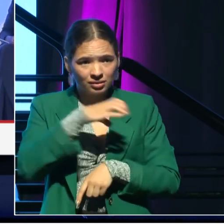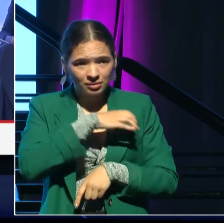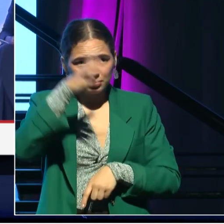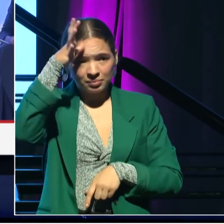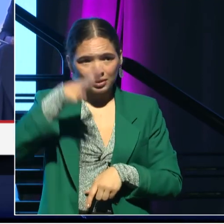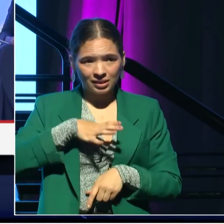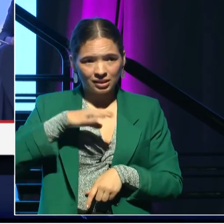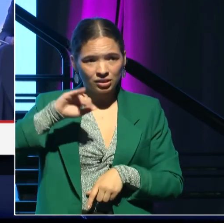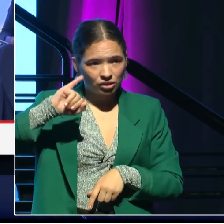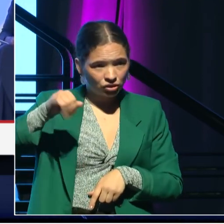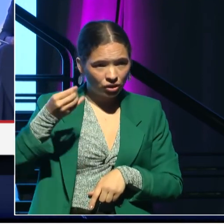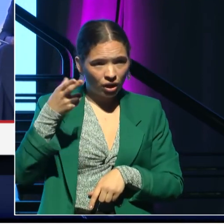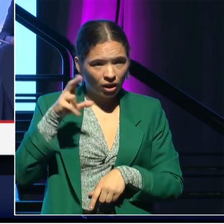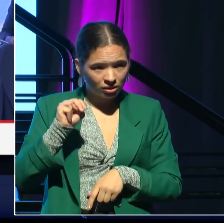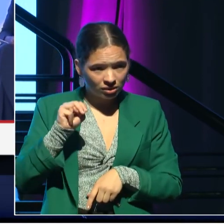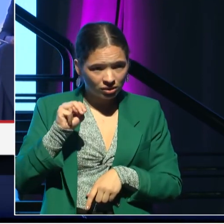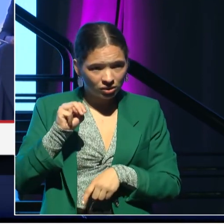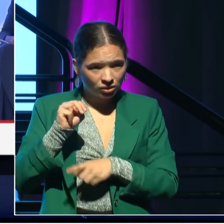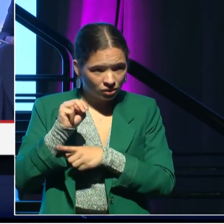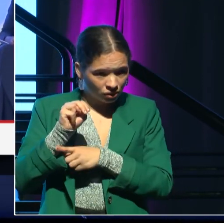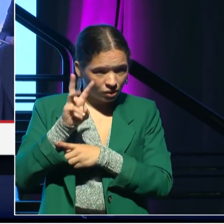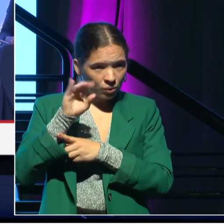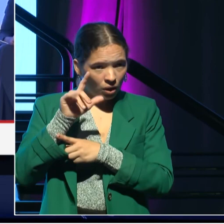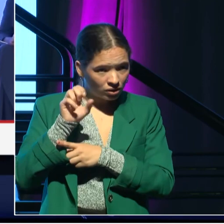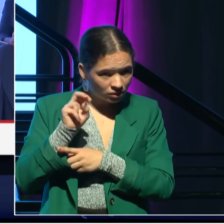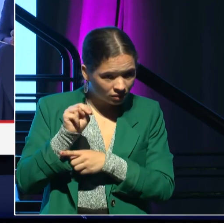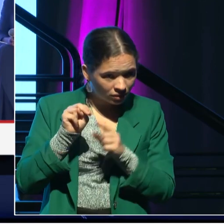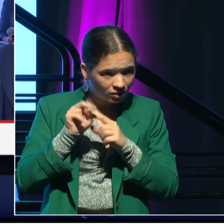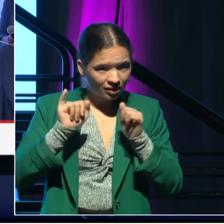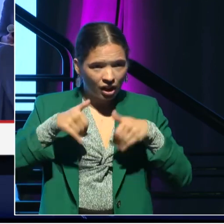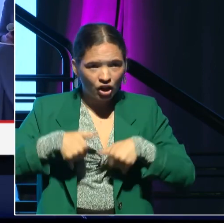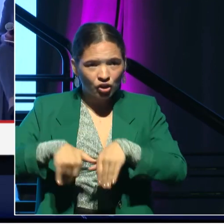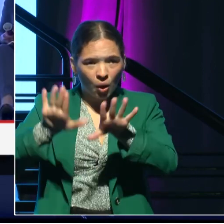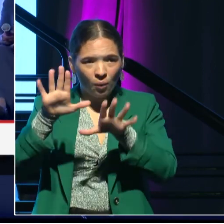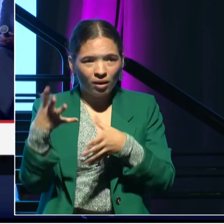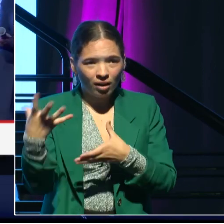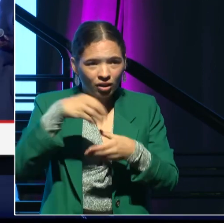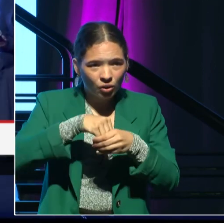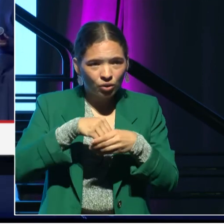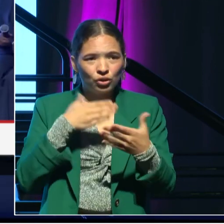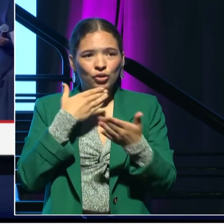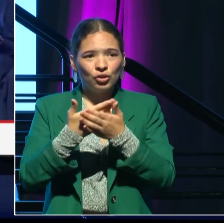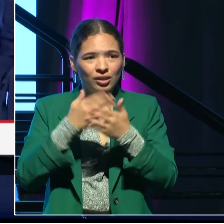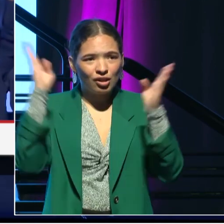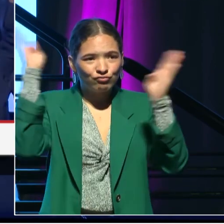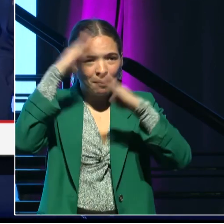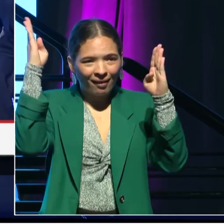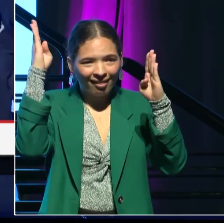always says, go out and get into good trouble. So I leave you with that. Take care.